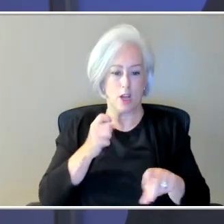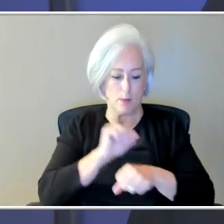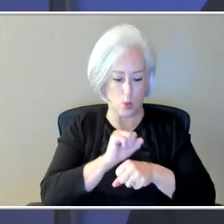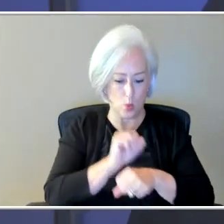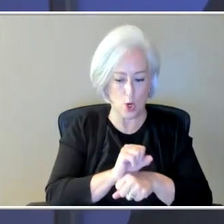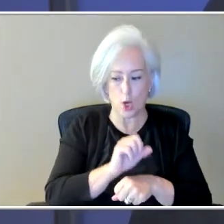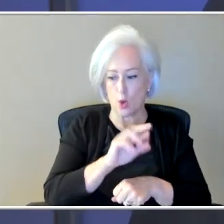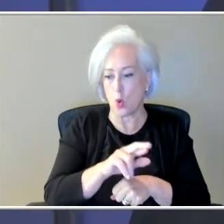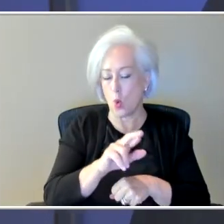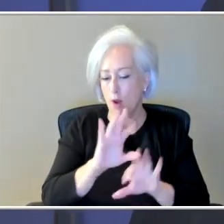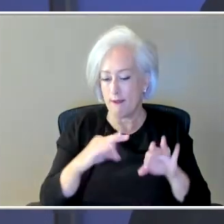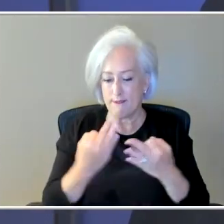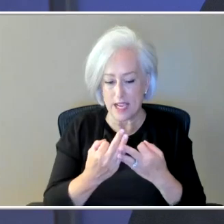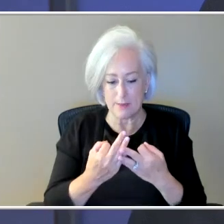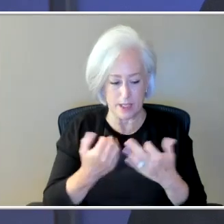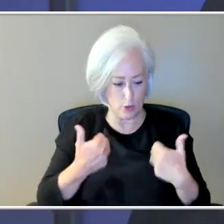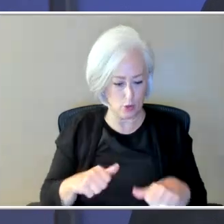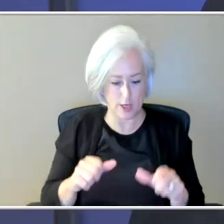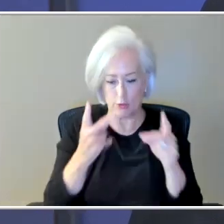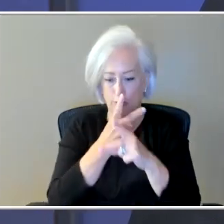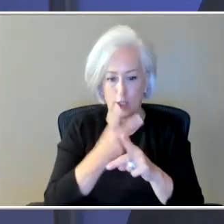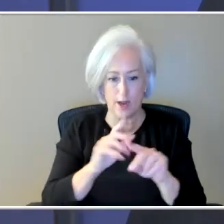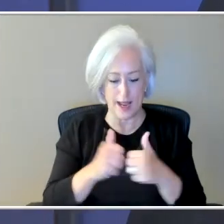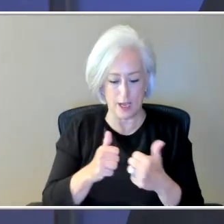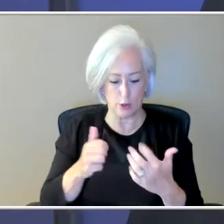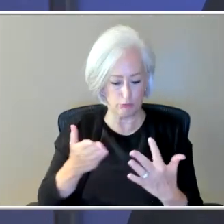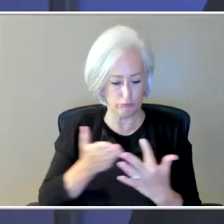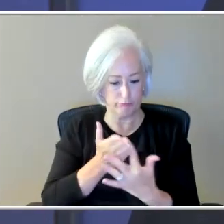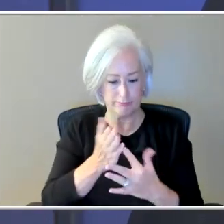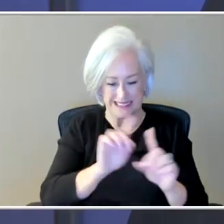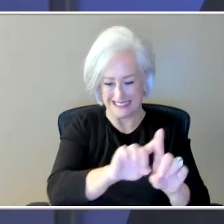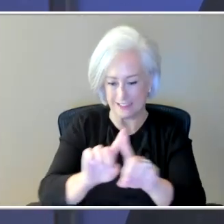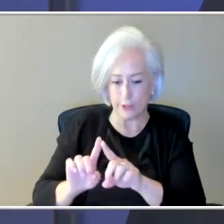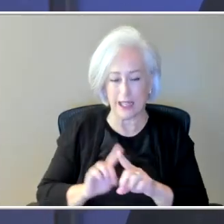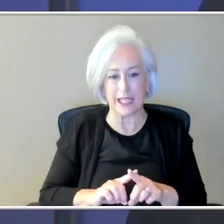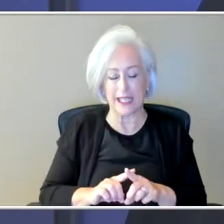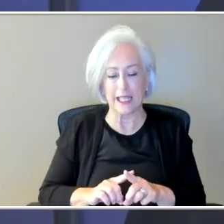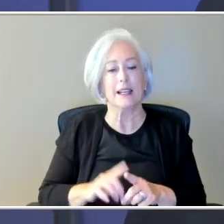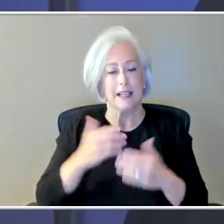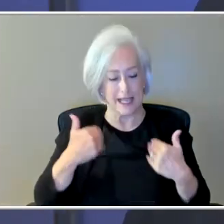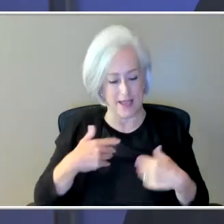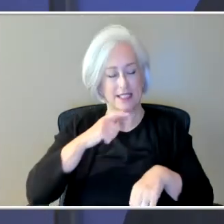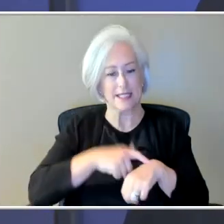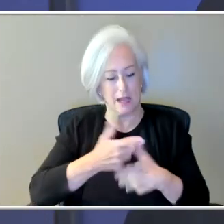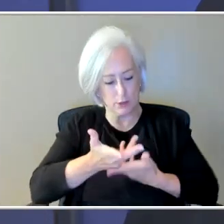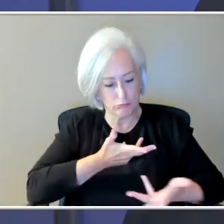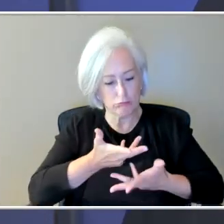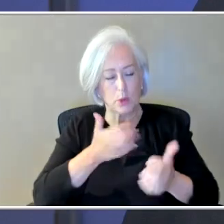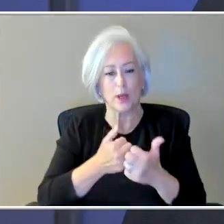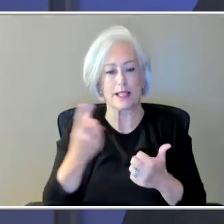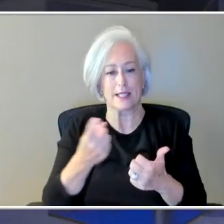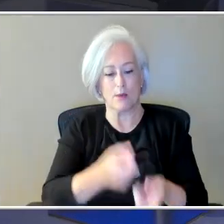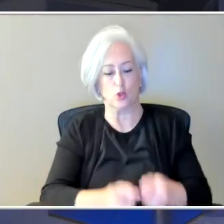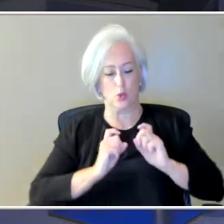and you're learning to maneuver differently, and taking the moment to talk to somebody to kind of give you the tools. That was really essential for me. And is that